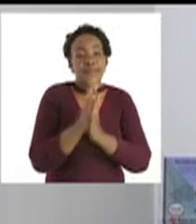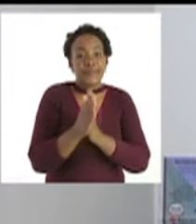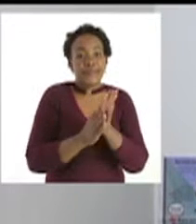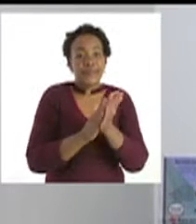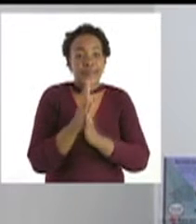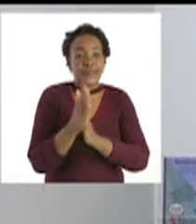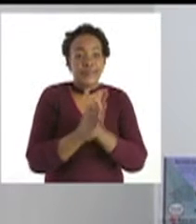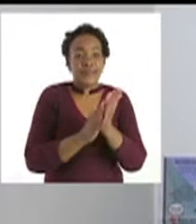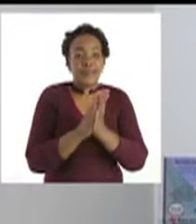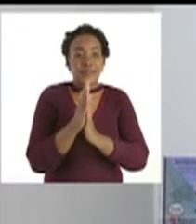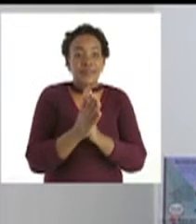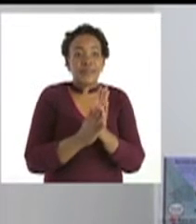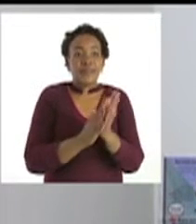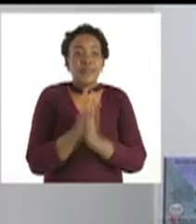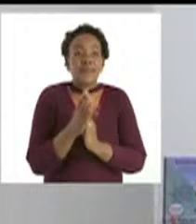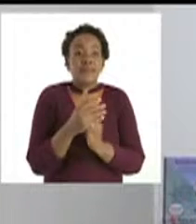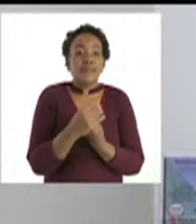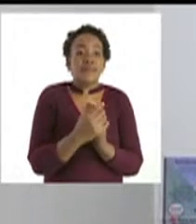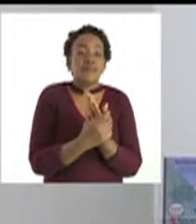Let's rub.